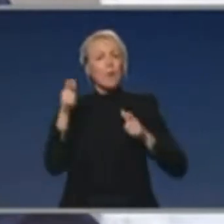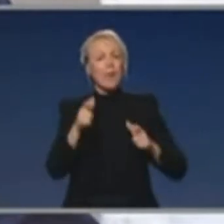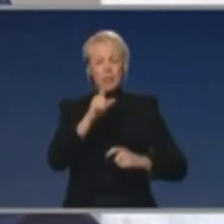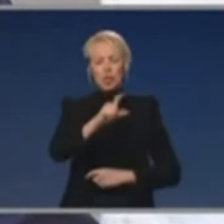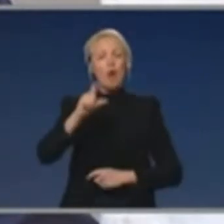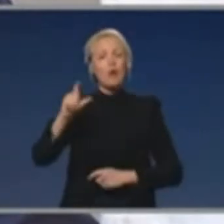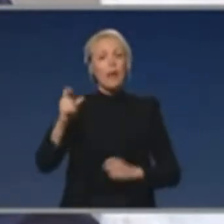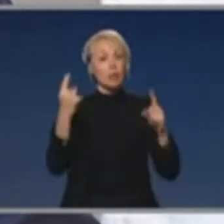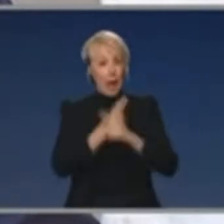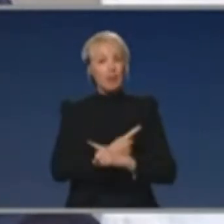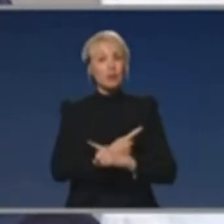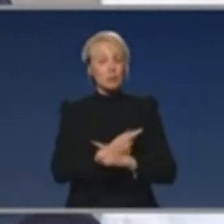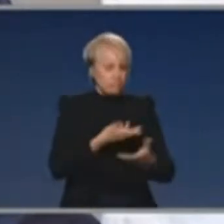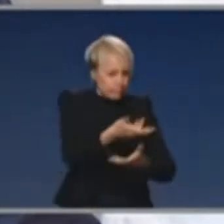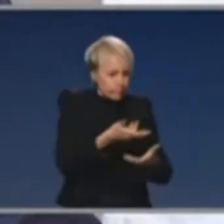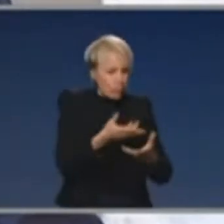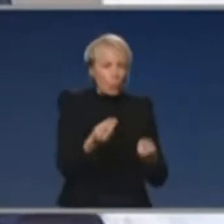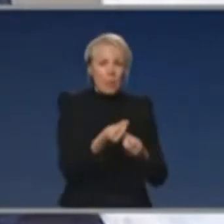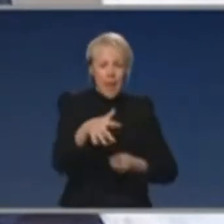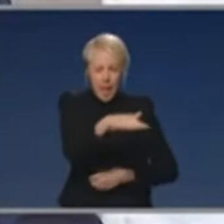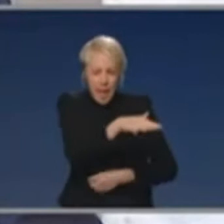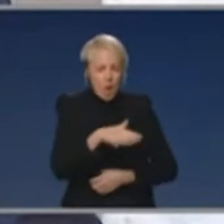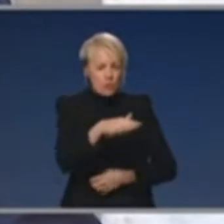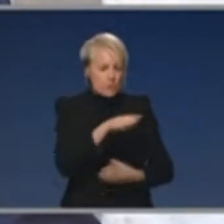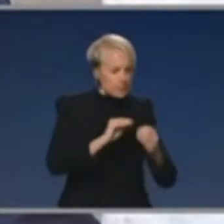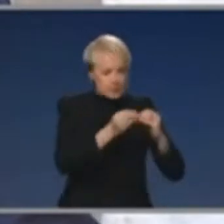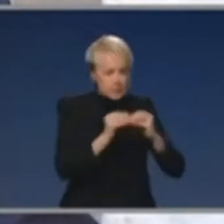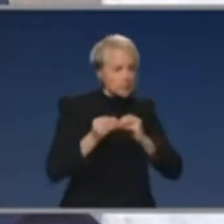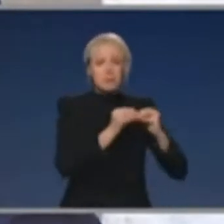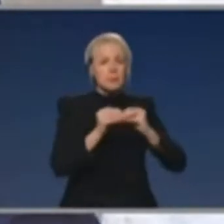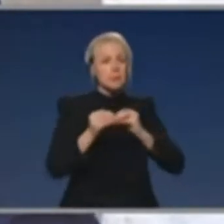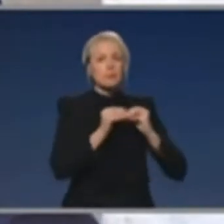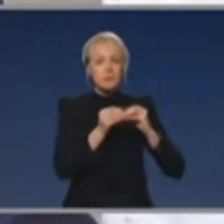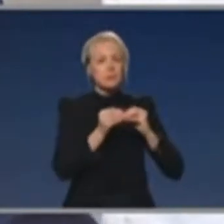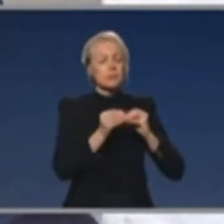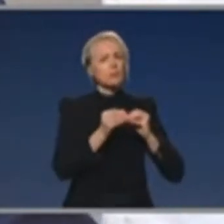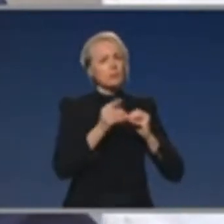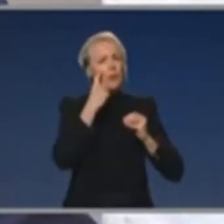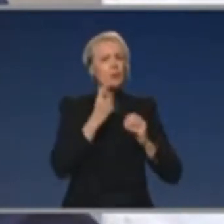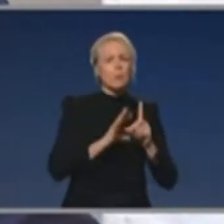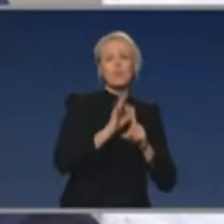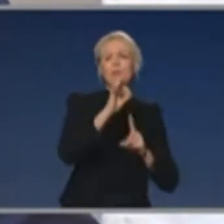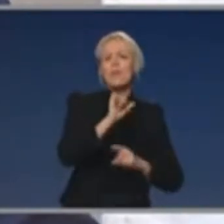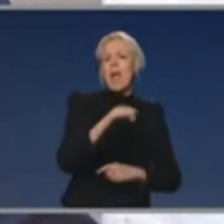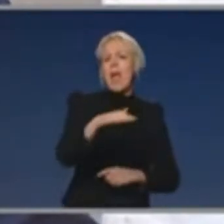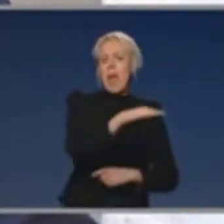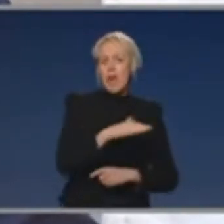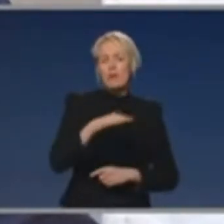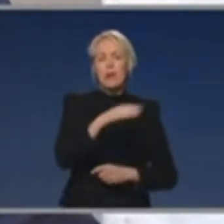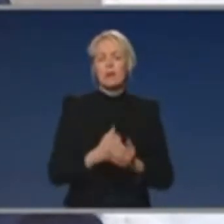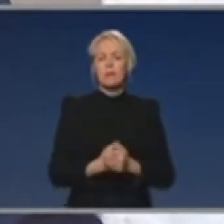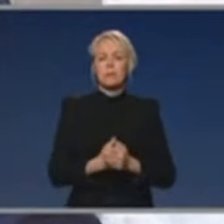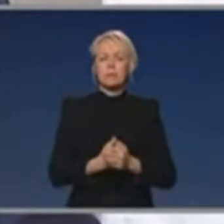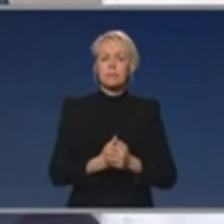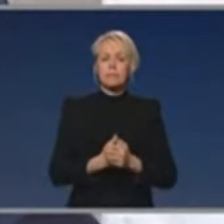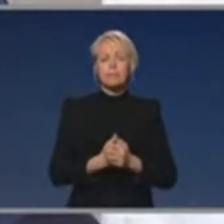had from the childcare sector. There are obviously still issues regarding those who can access childcare. That's obviously a decision for the Victorian